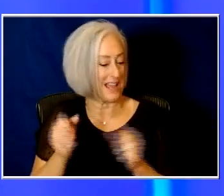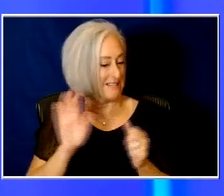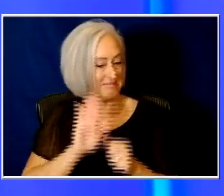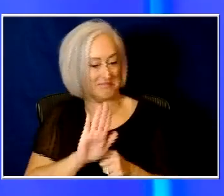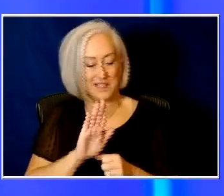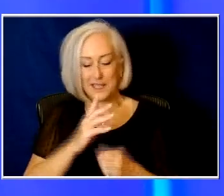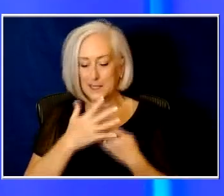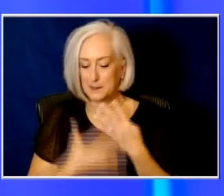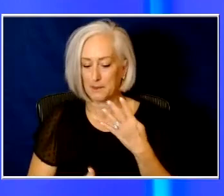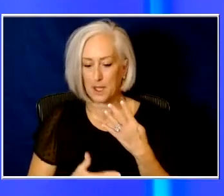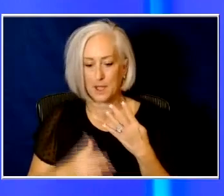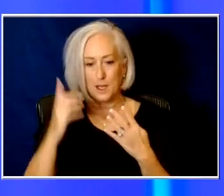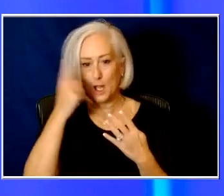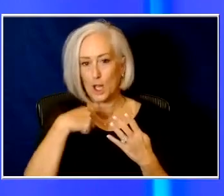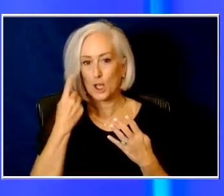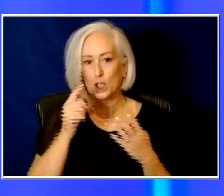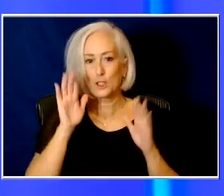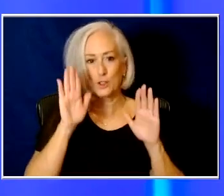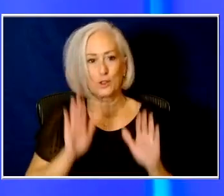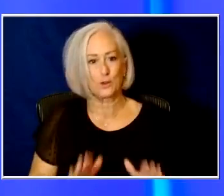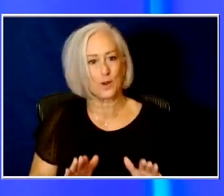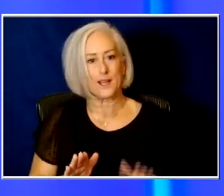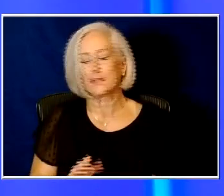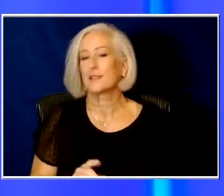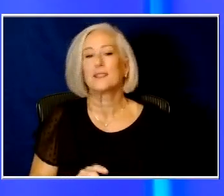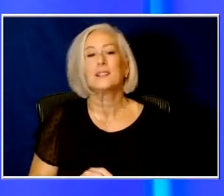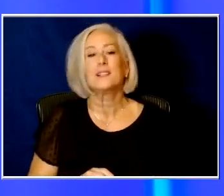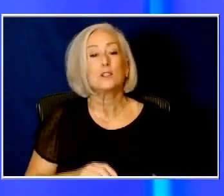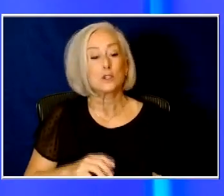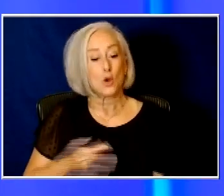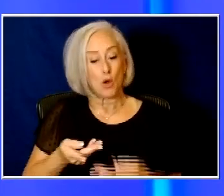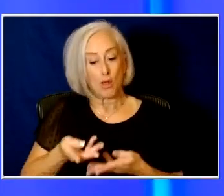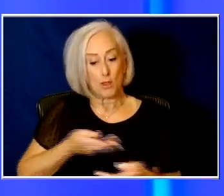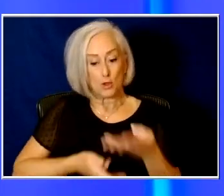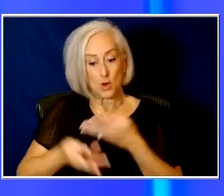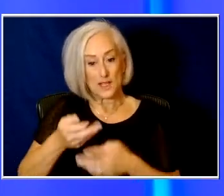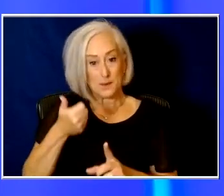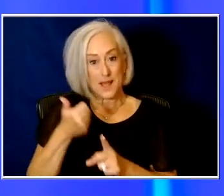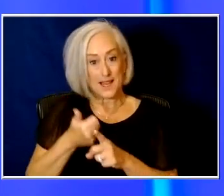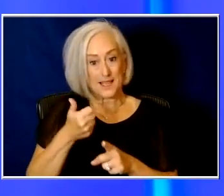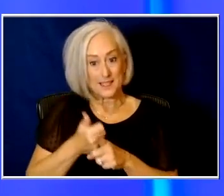100% donor. So the way the transplant works, ultimately,